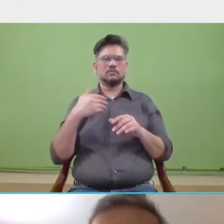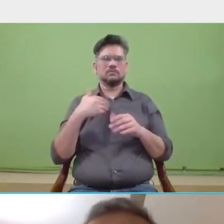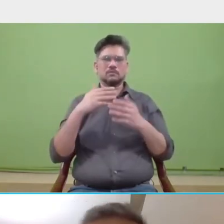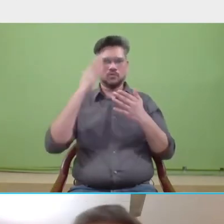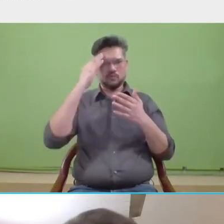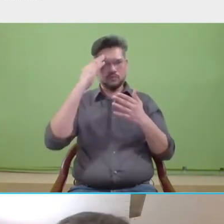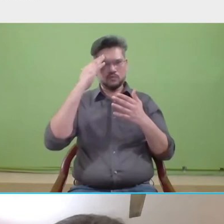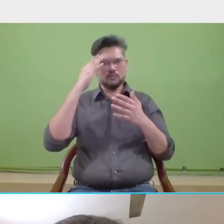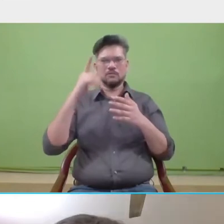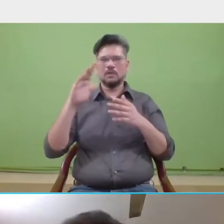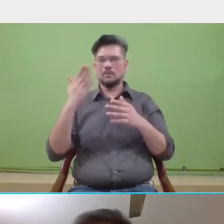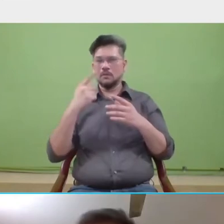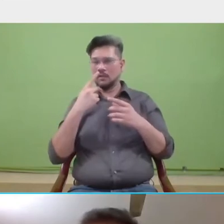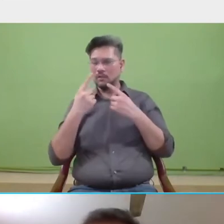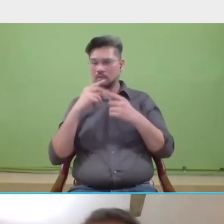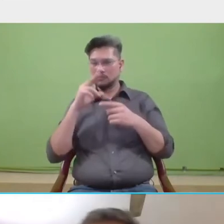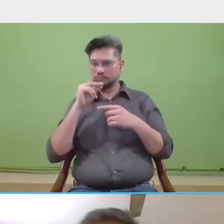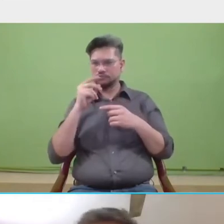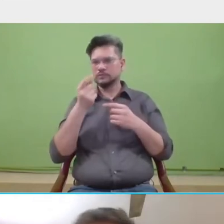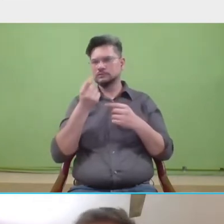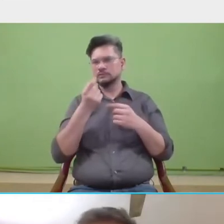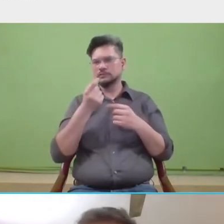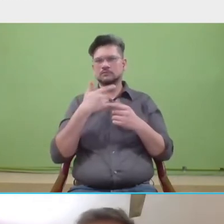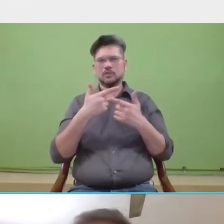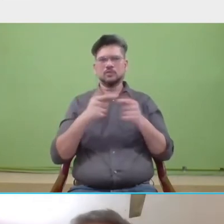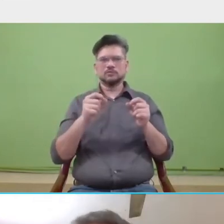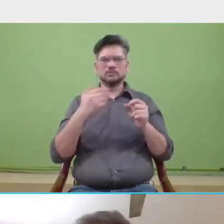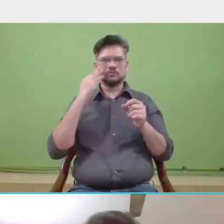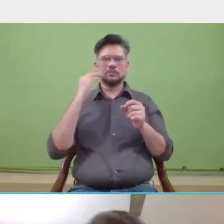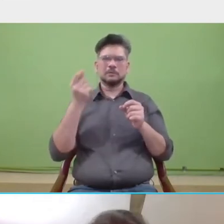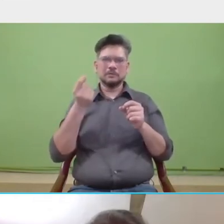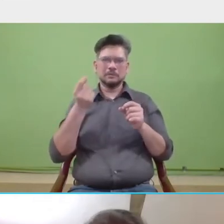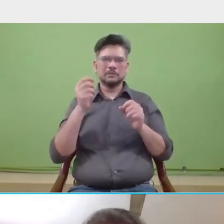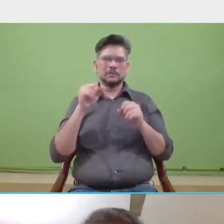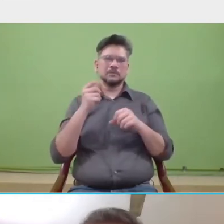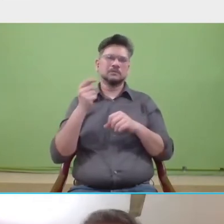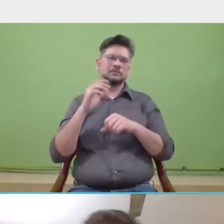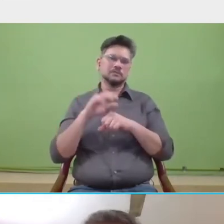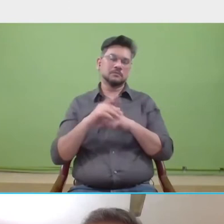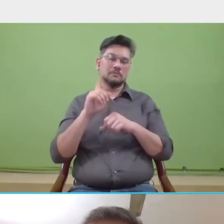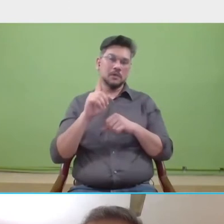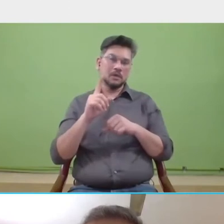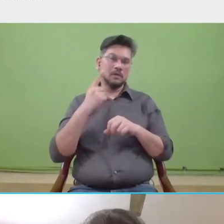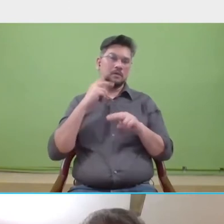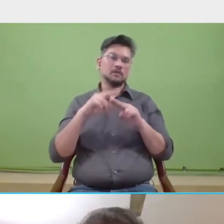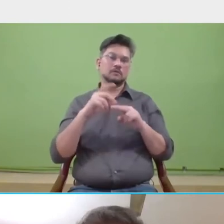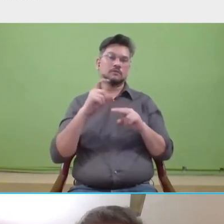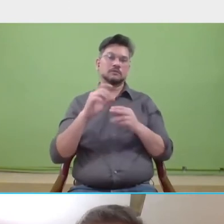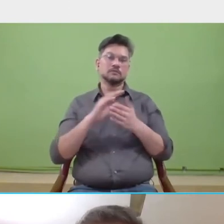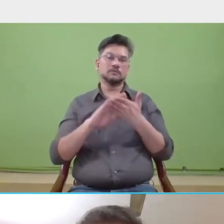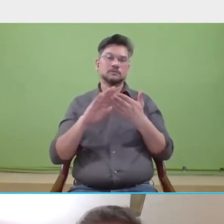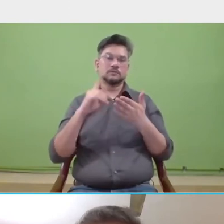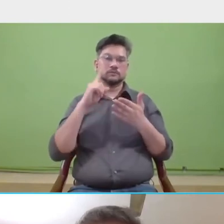to figure it out a little bit but if i listen to uh let's say uh chichewa i won't understand anything